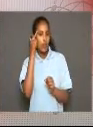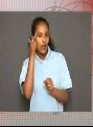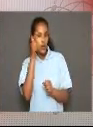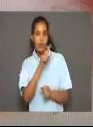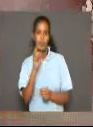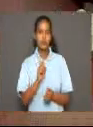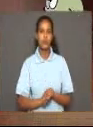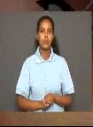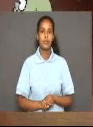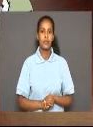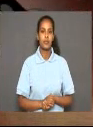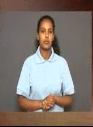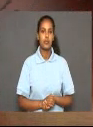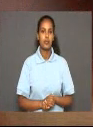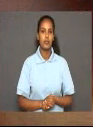of.